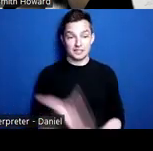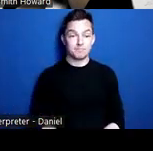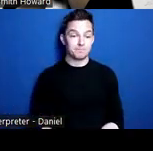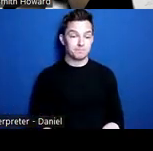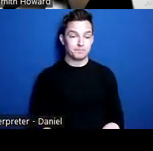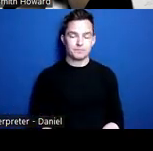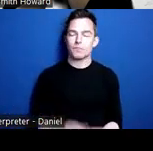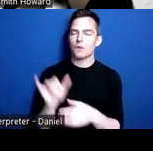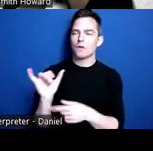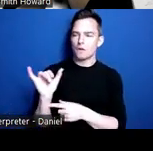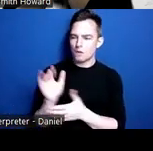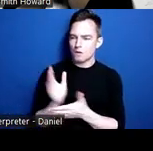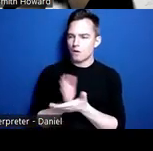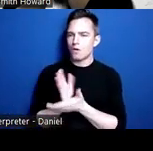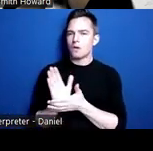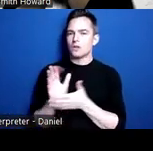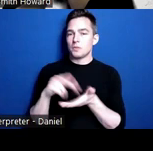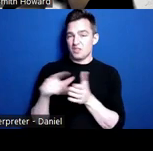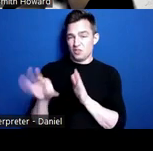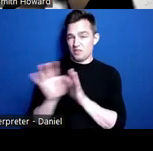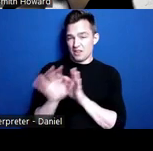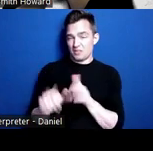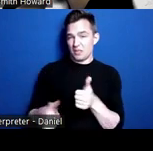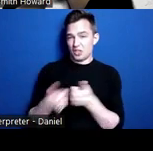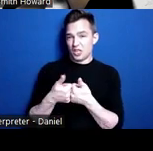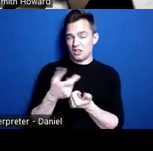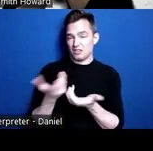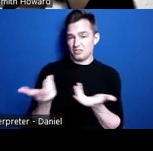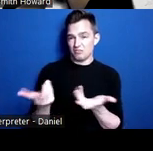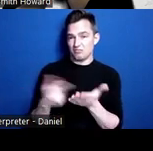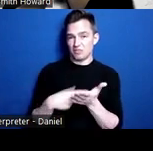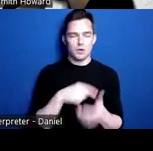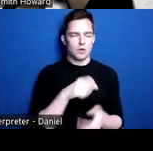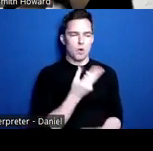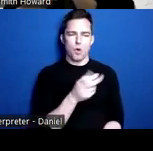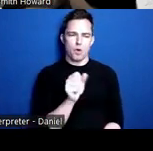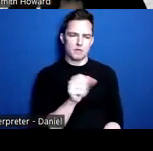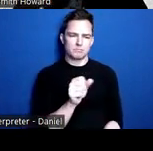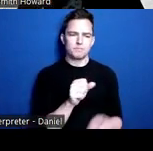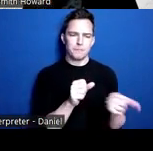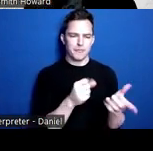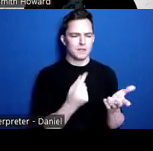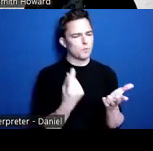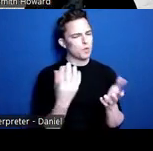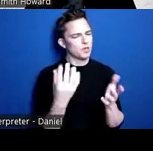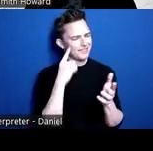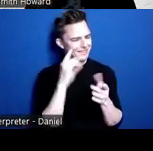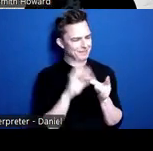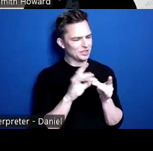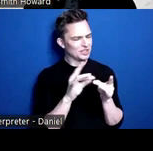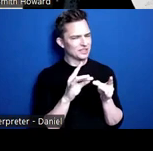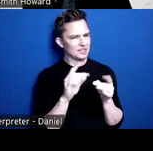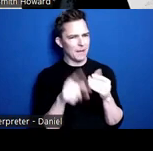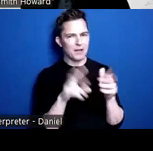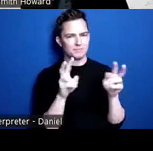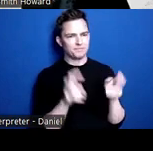Okay. So you are finding that to be a challenge at times. Oh, yes. I think someone mentioned about issues